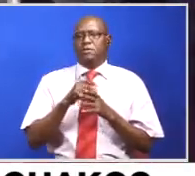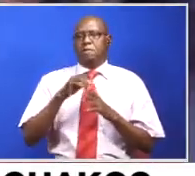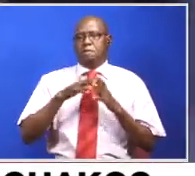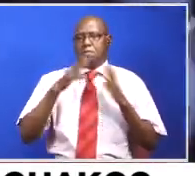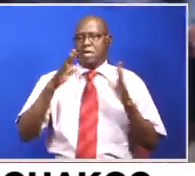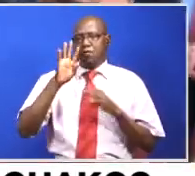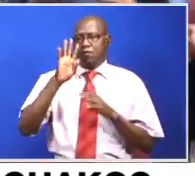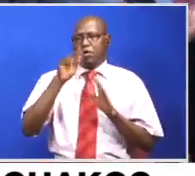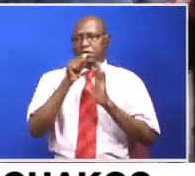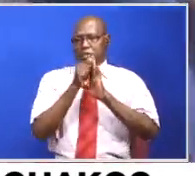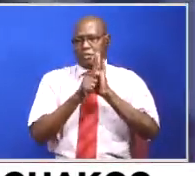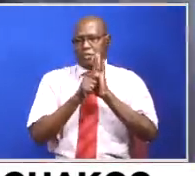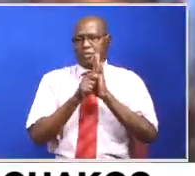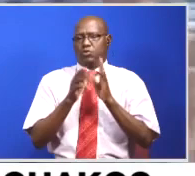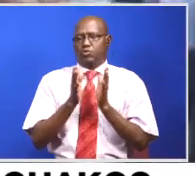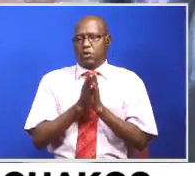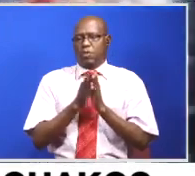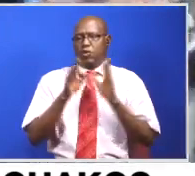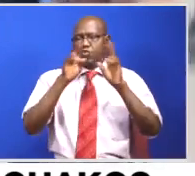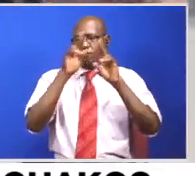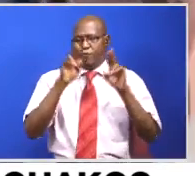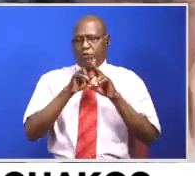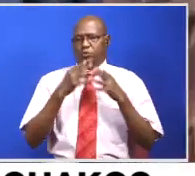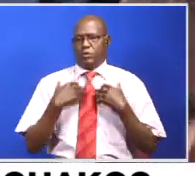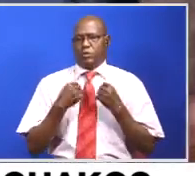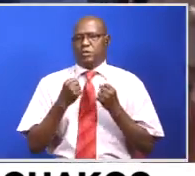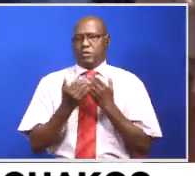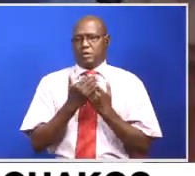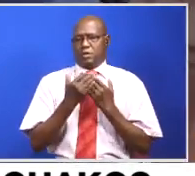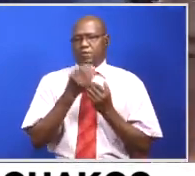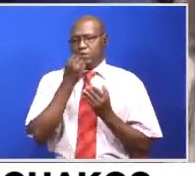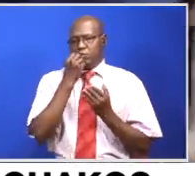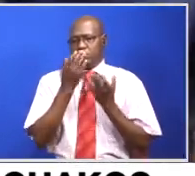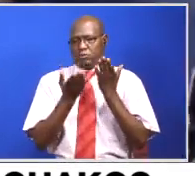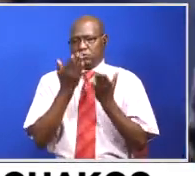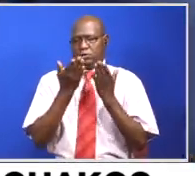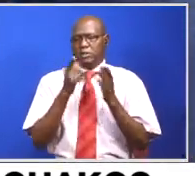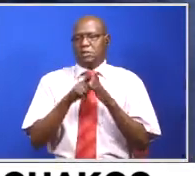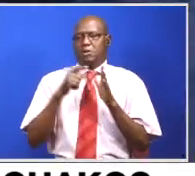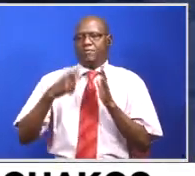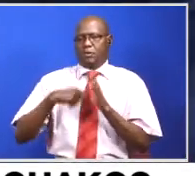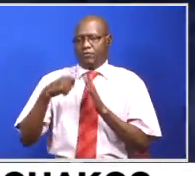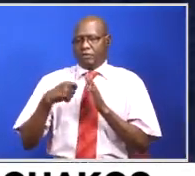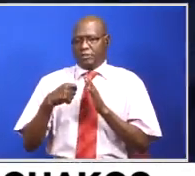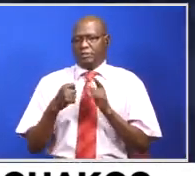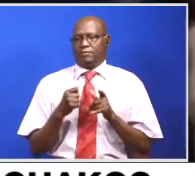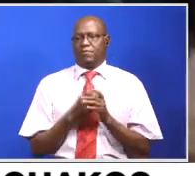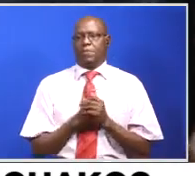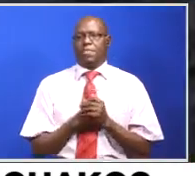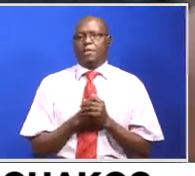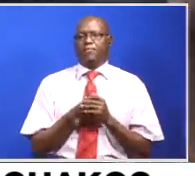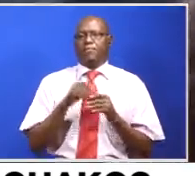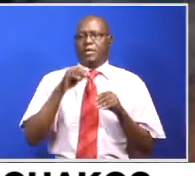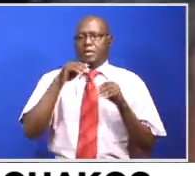agenda, together with universal health care, food security and nutrition, and manufacturing. In